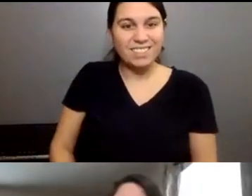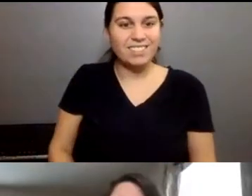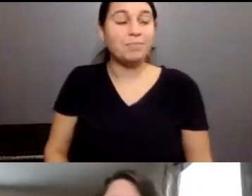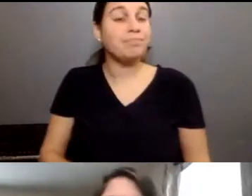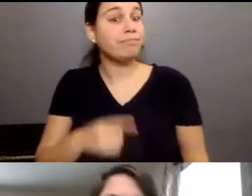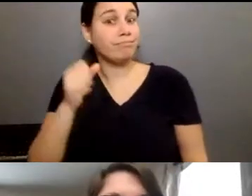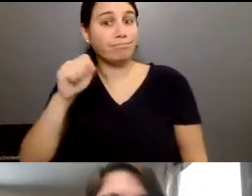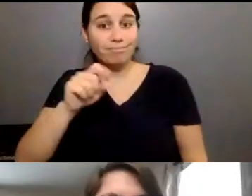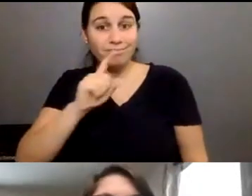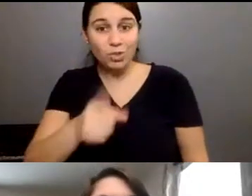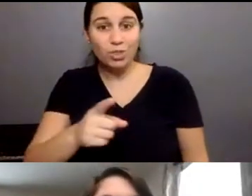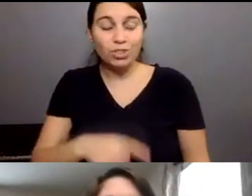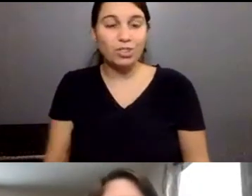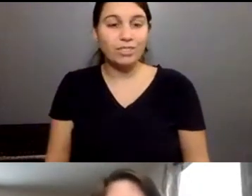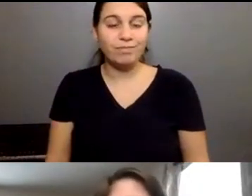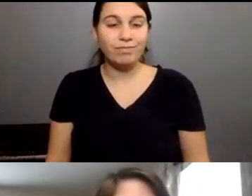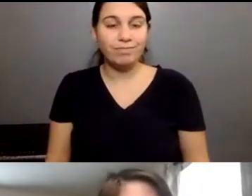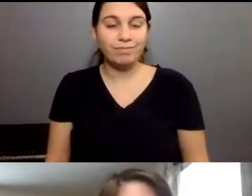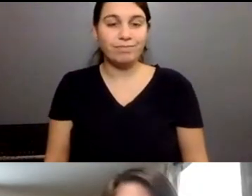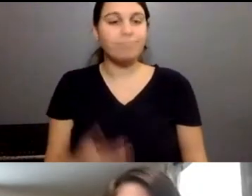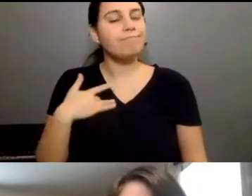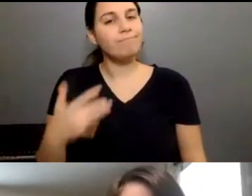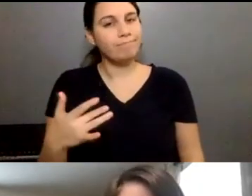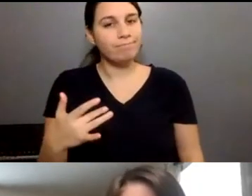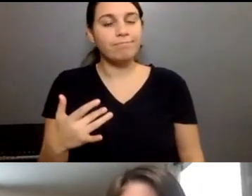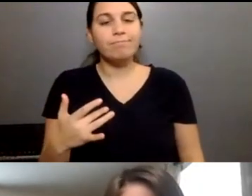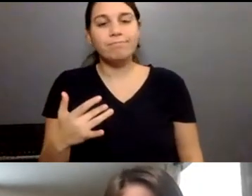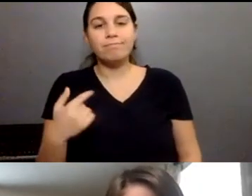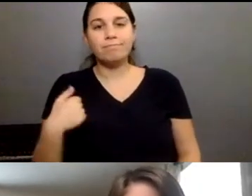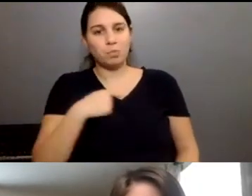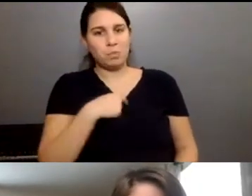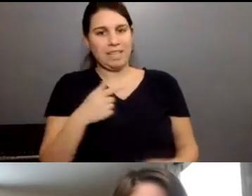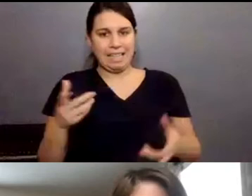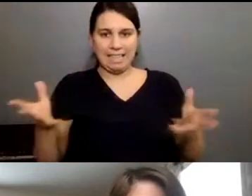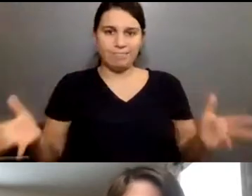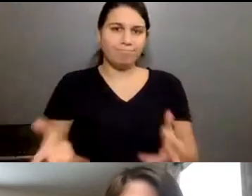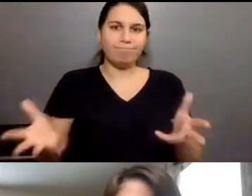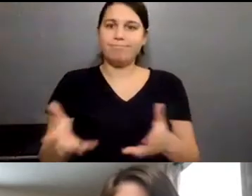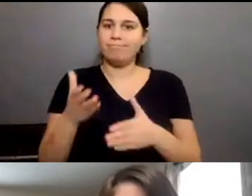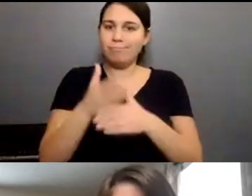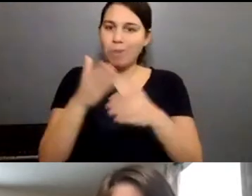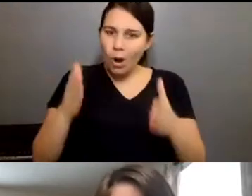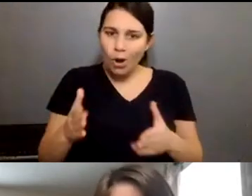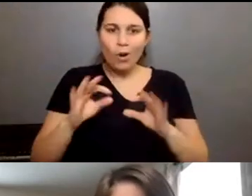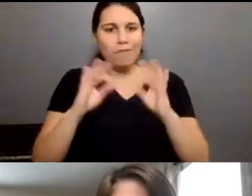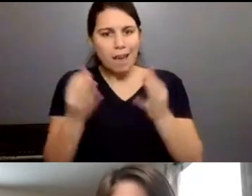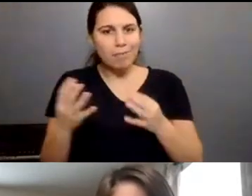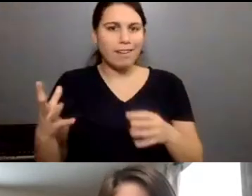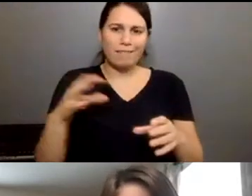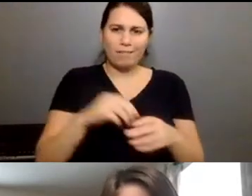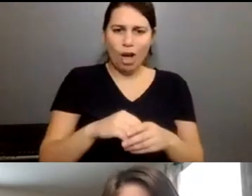Sure. I think that often we are encouraging partner and family